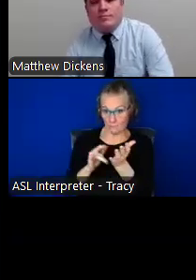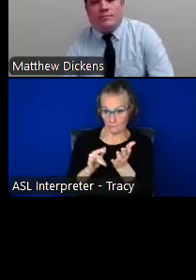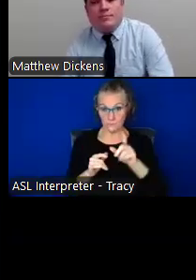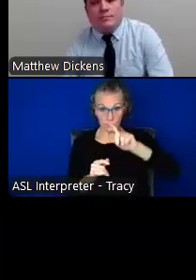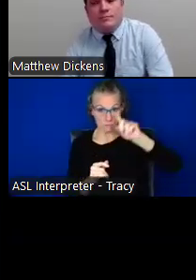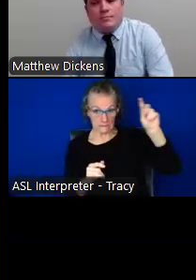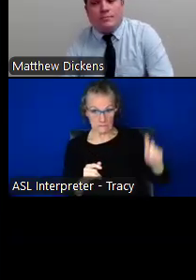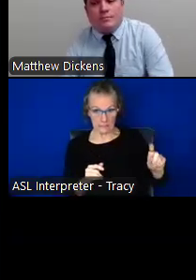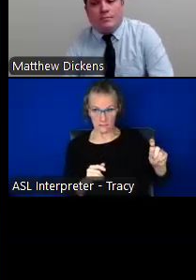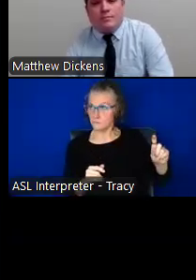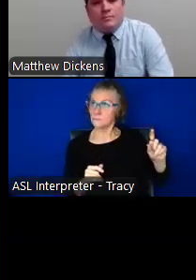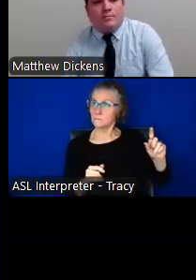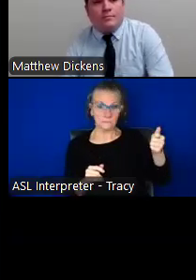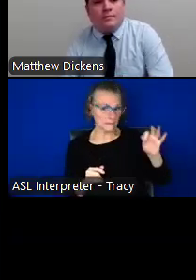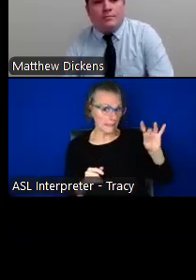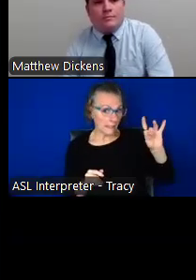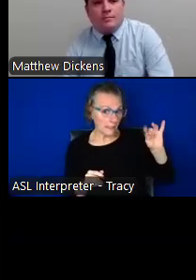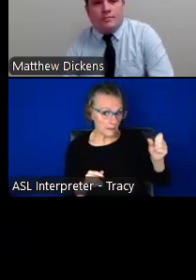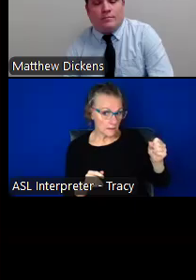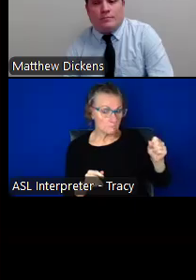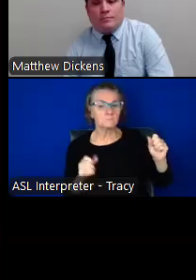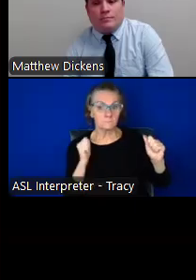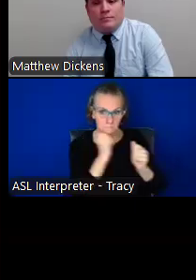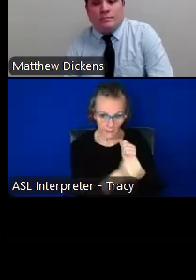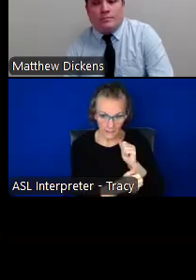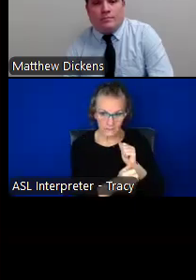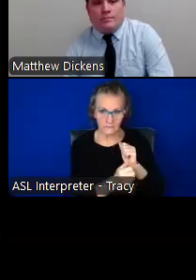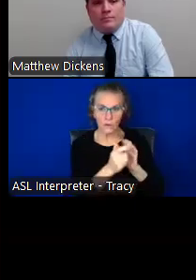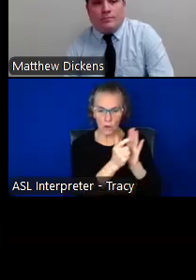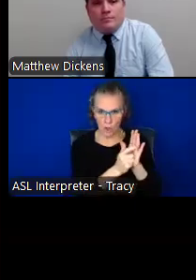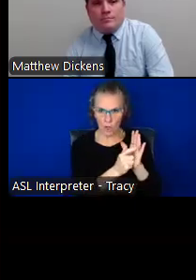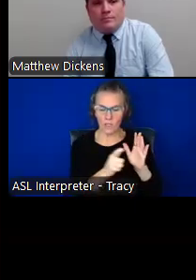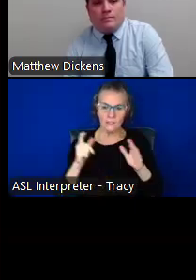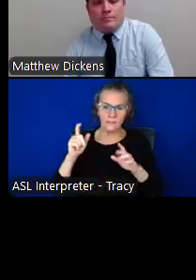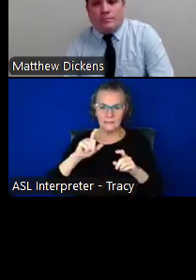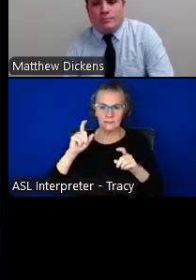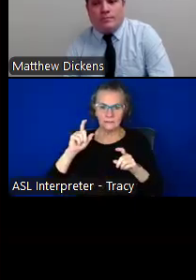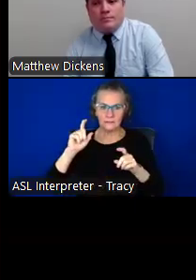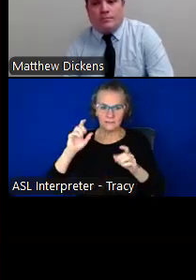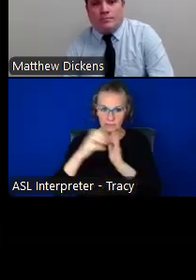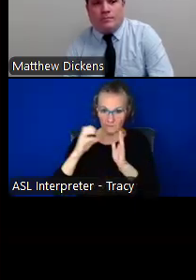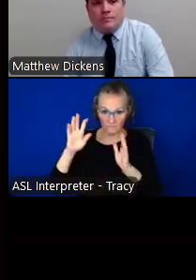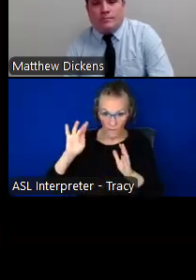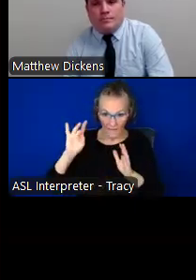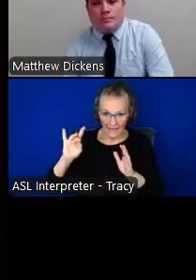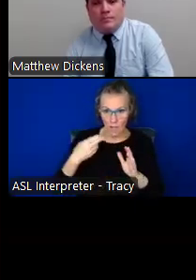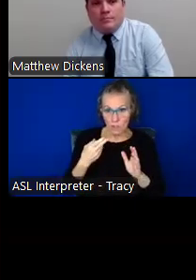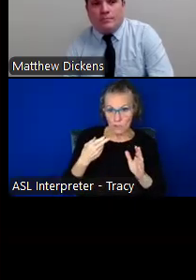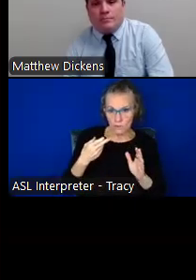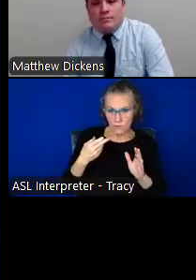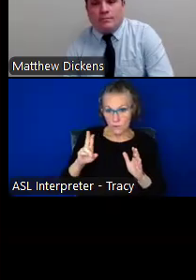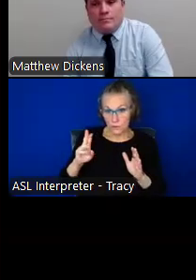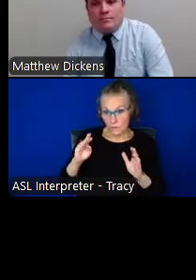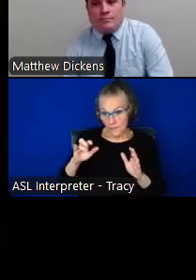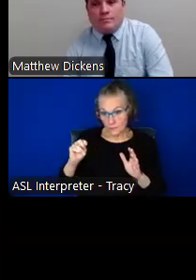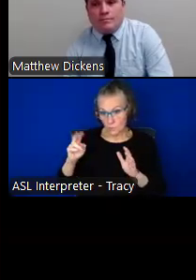the 1980s enacted Chapter 48 of the Human Resource Code. You'll hear me refer to this